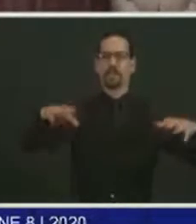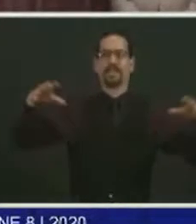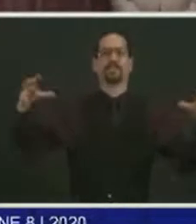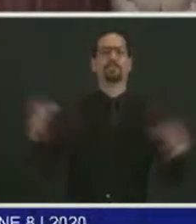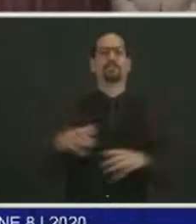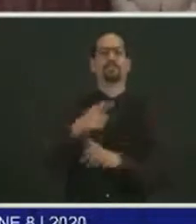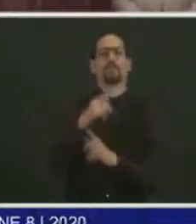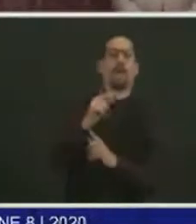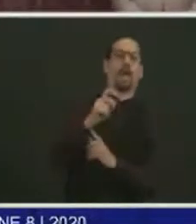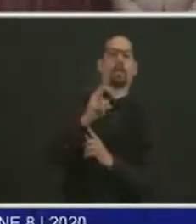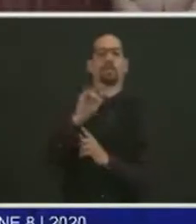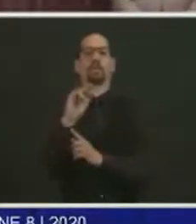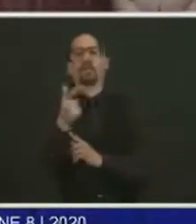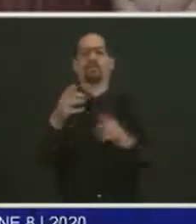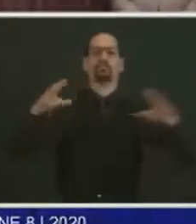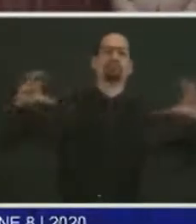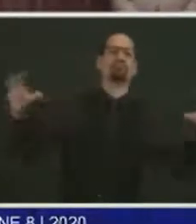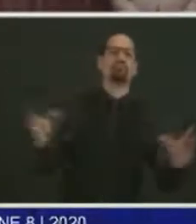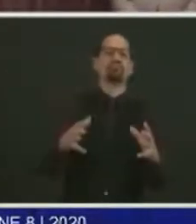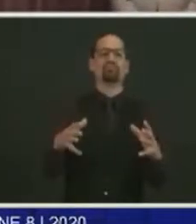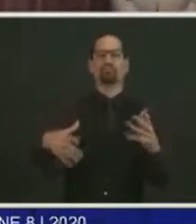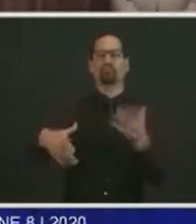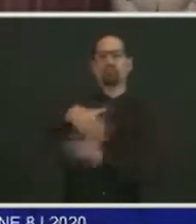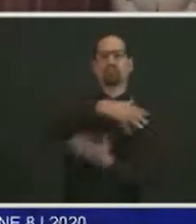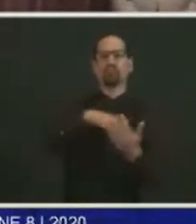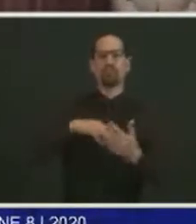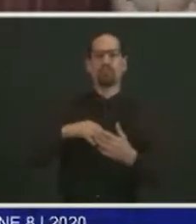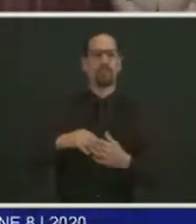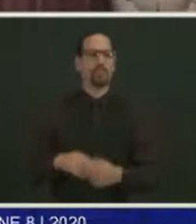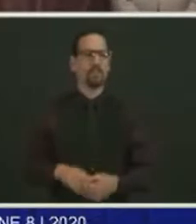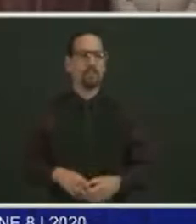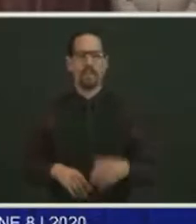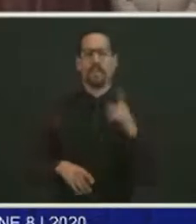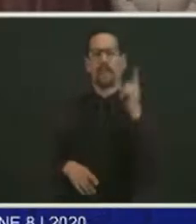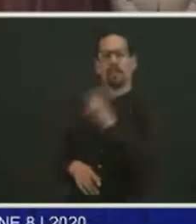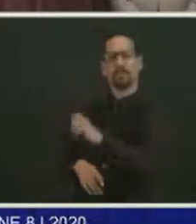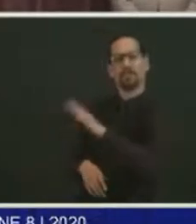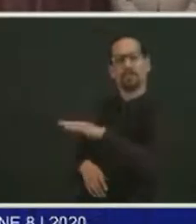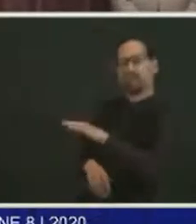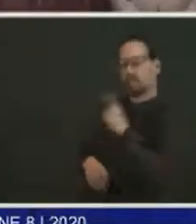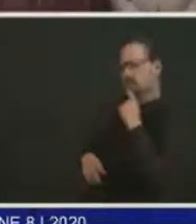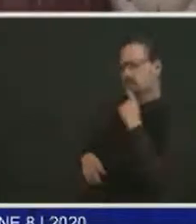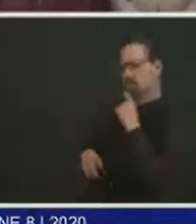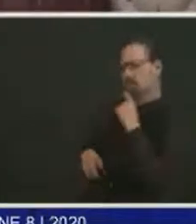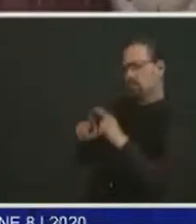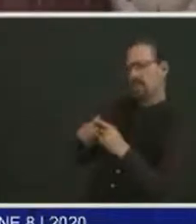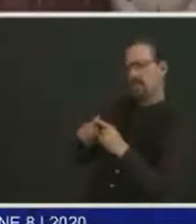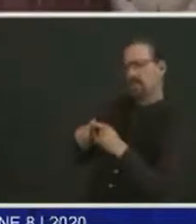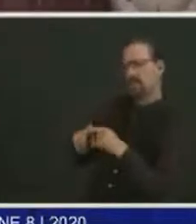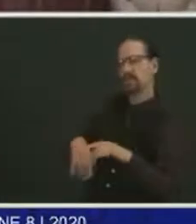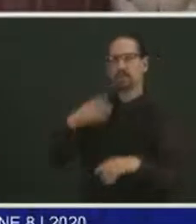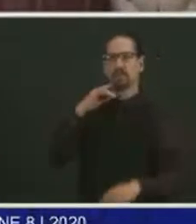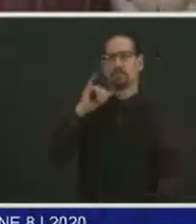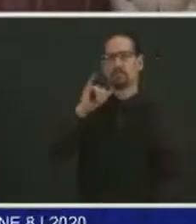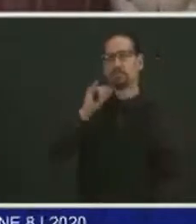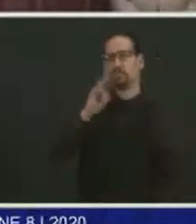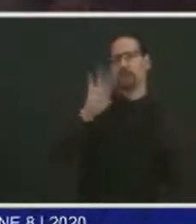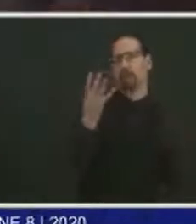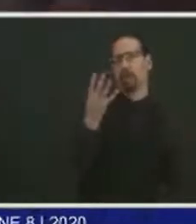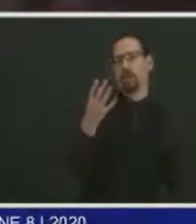when it is? The date is July 4th. I'd be happy to provide you the July 4th. Okay, so